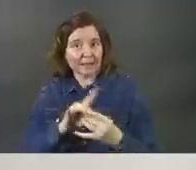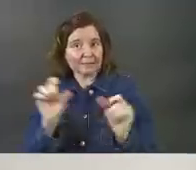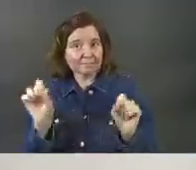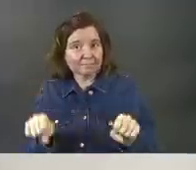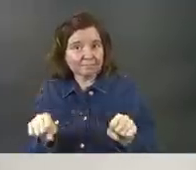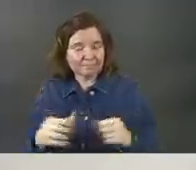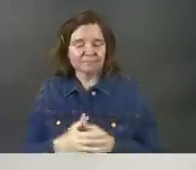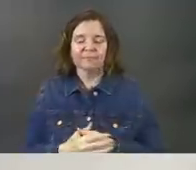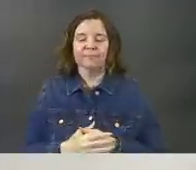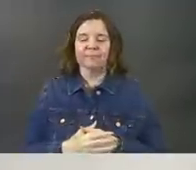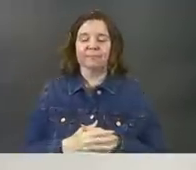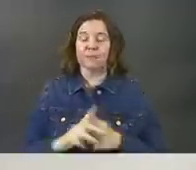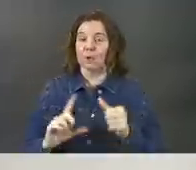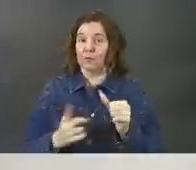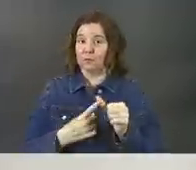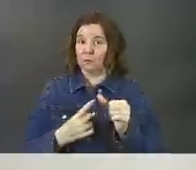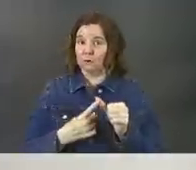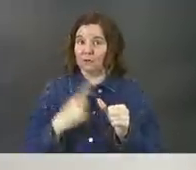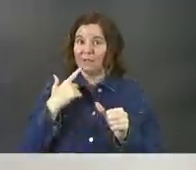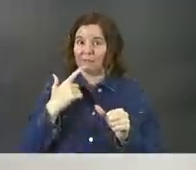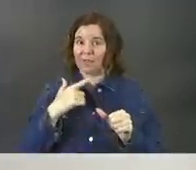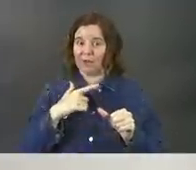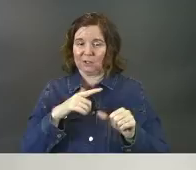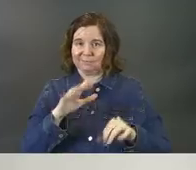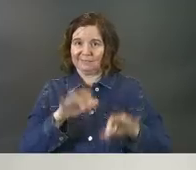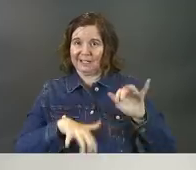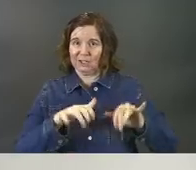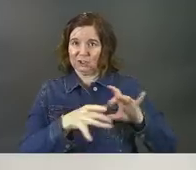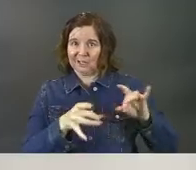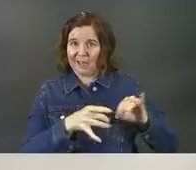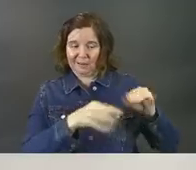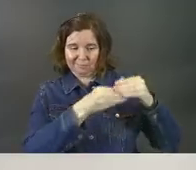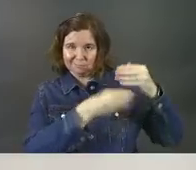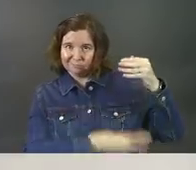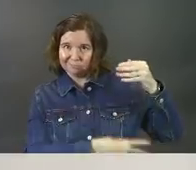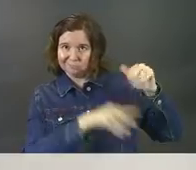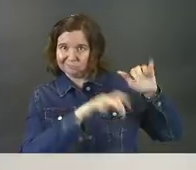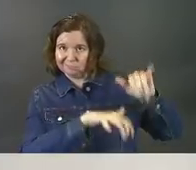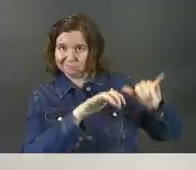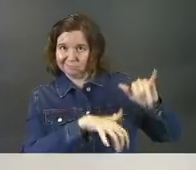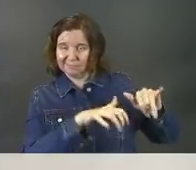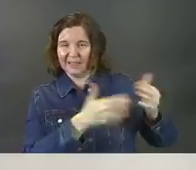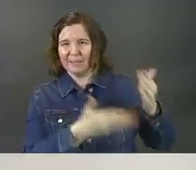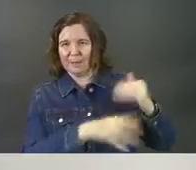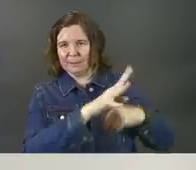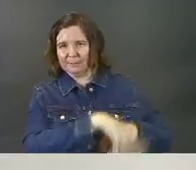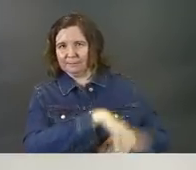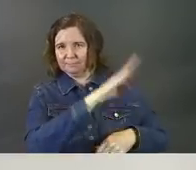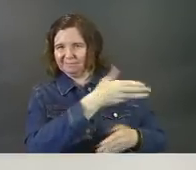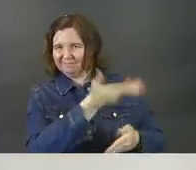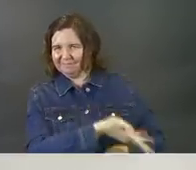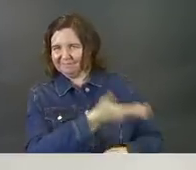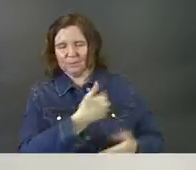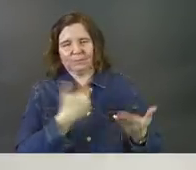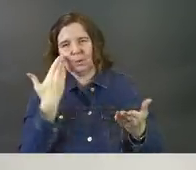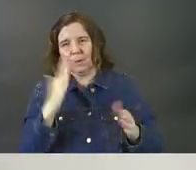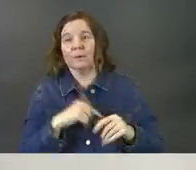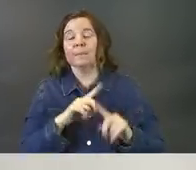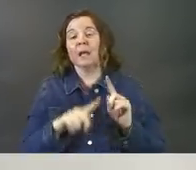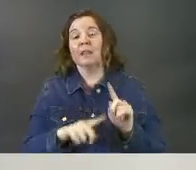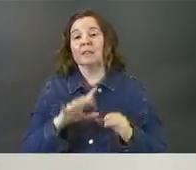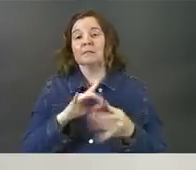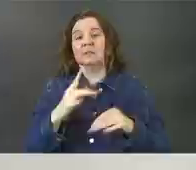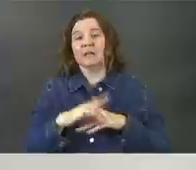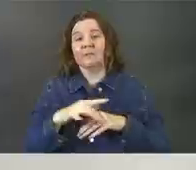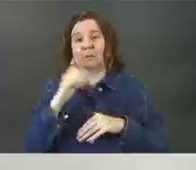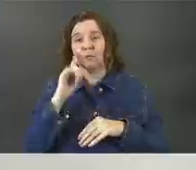connected here today. So first off, there is a chat on the side of your screen somewhere. And this chat, probably over here, that's right. We always guess, but you know. This chat is